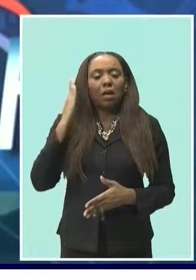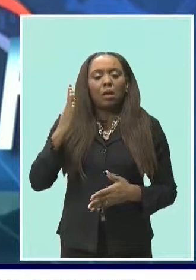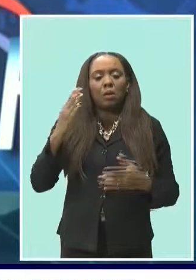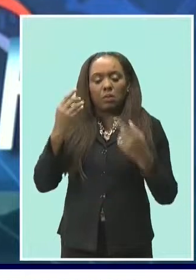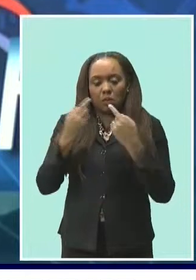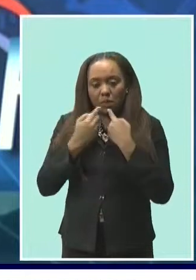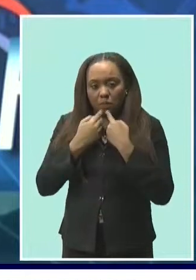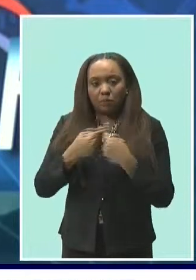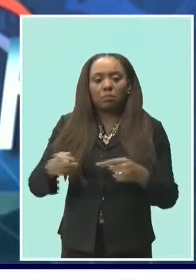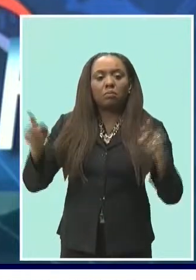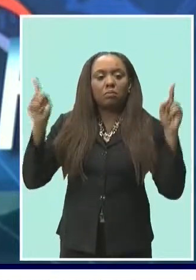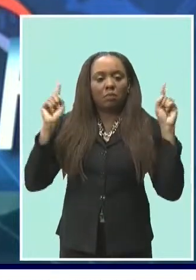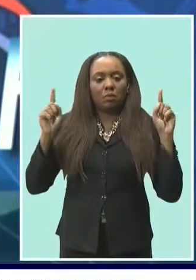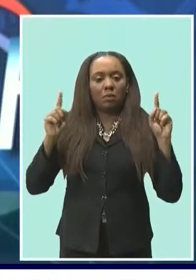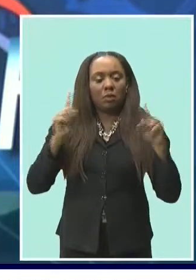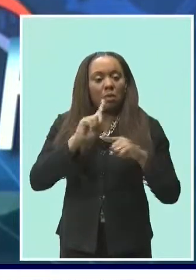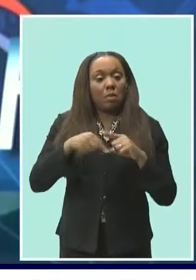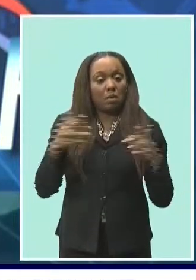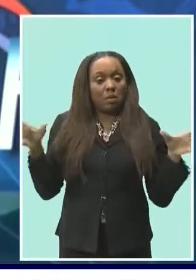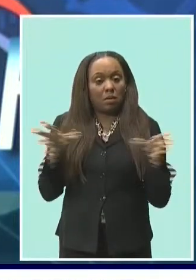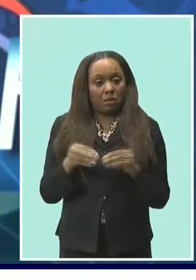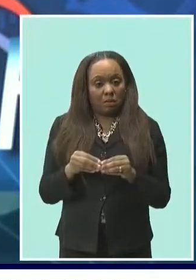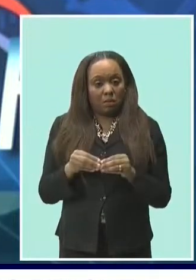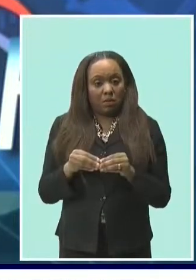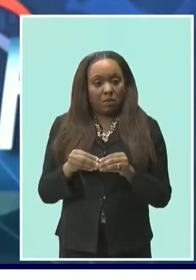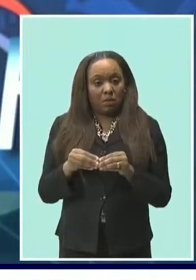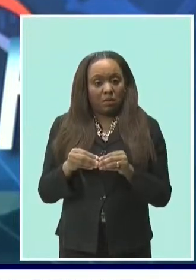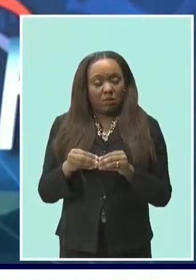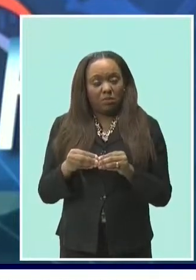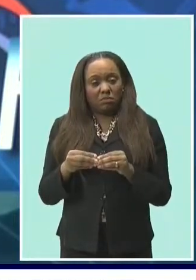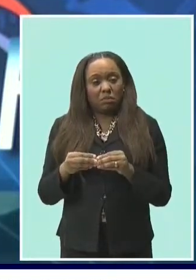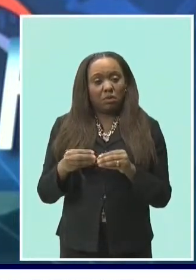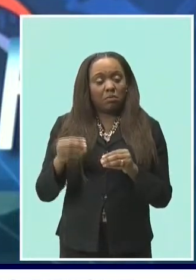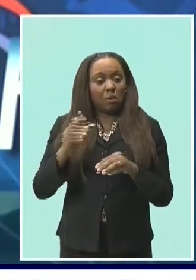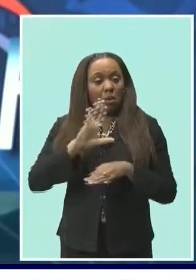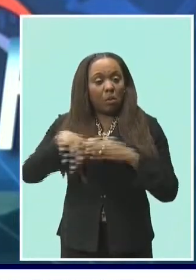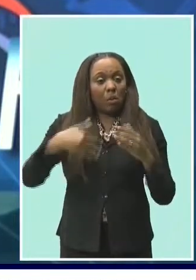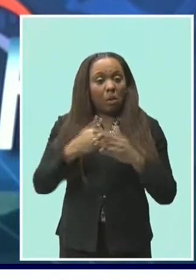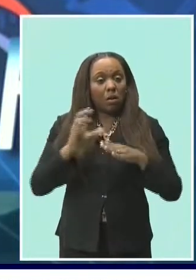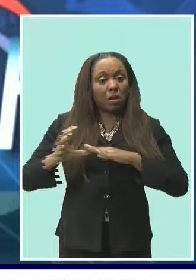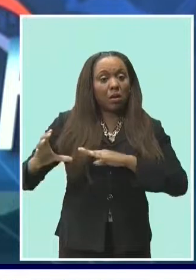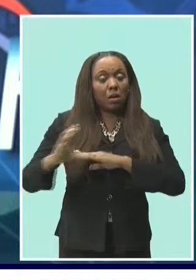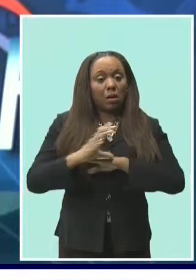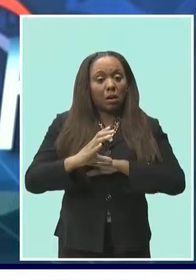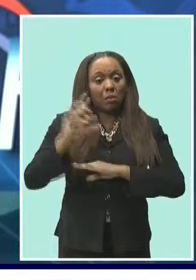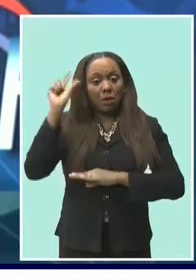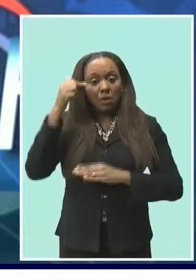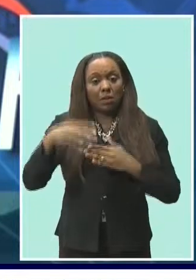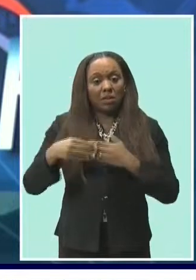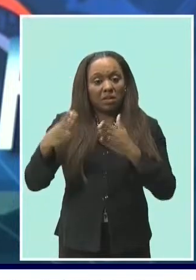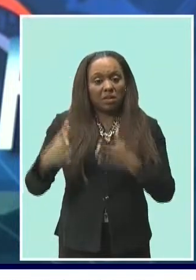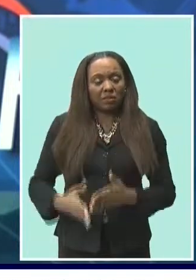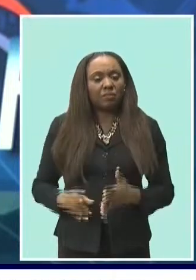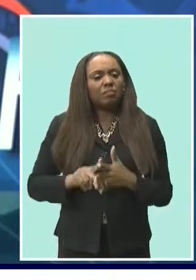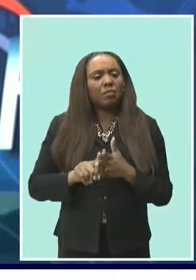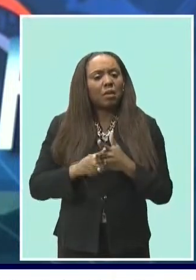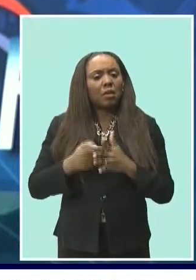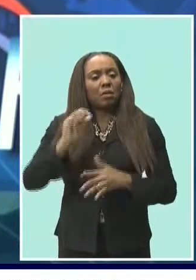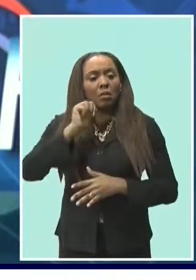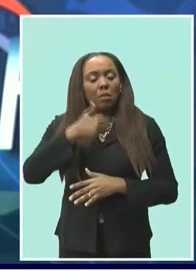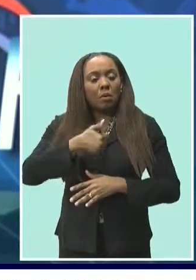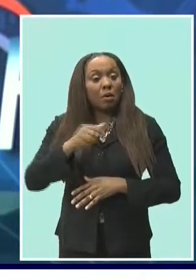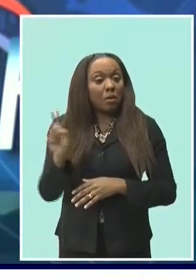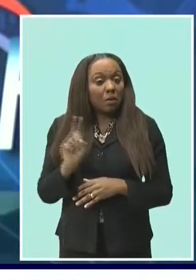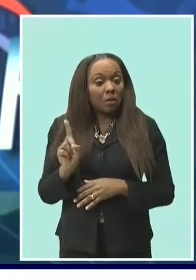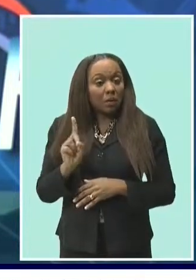provide that update at the 40th regular meeting of the Conference of Heads of Government of the Caribbean Community. It starts tomorrow in St.